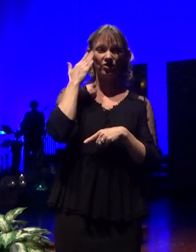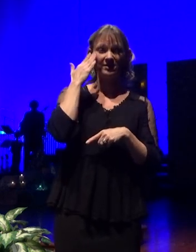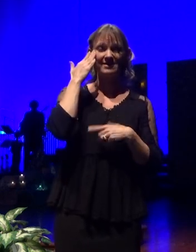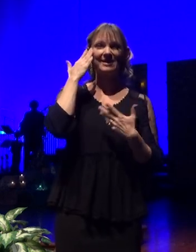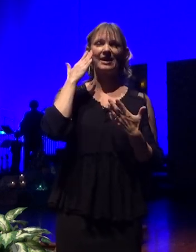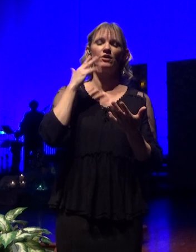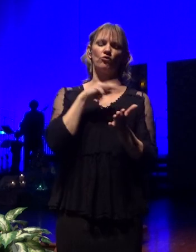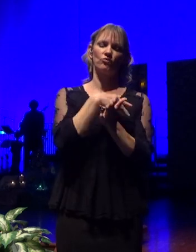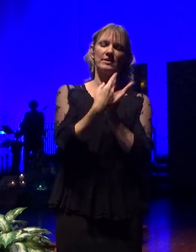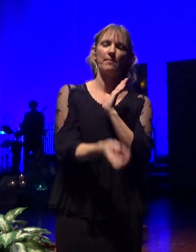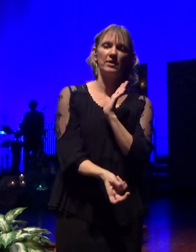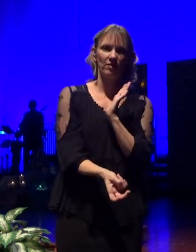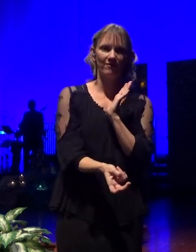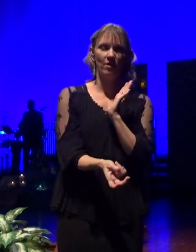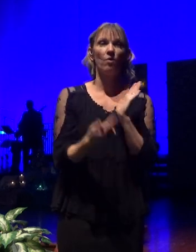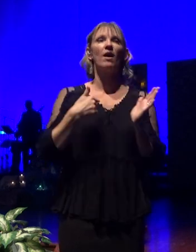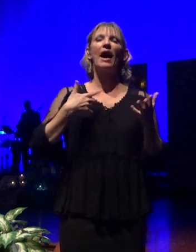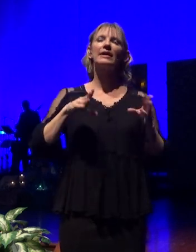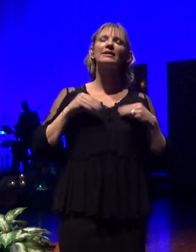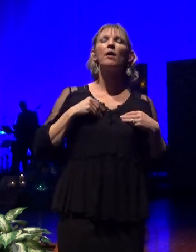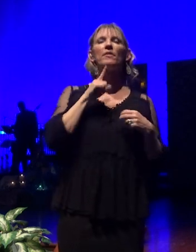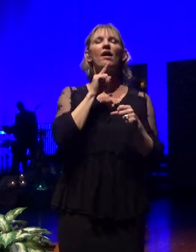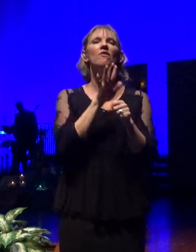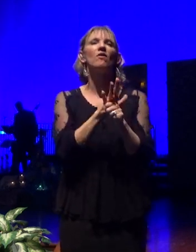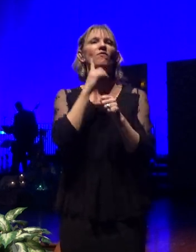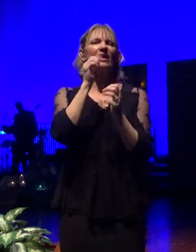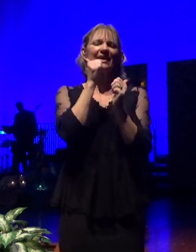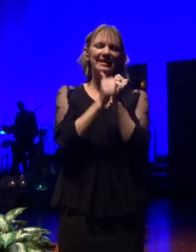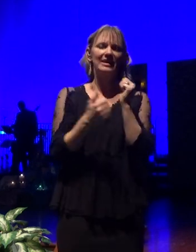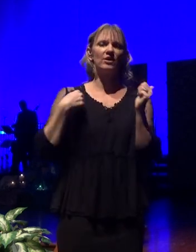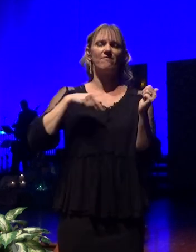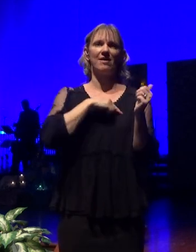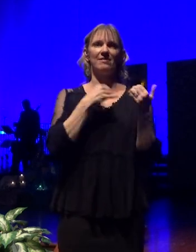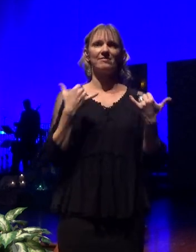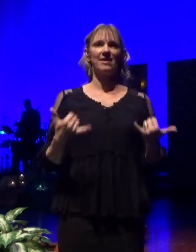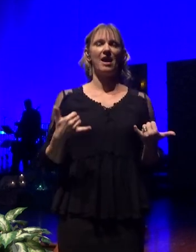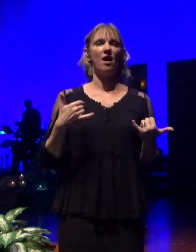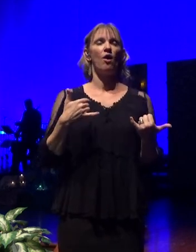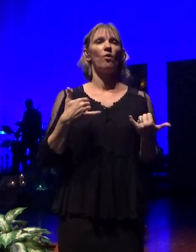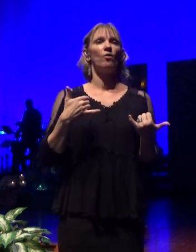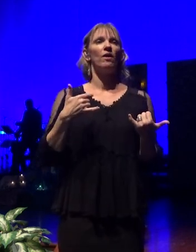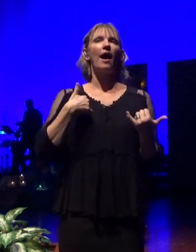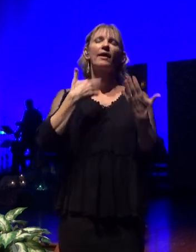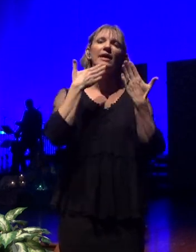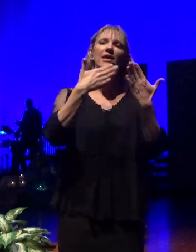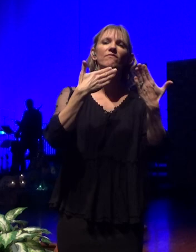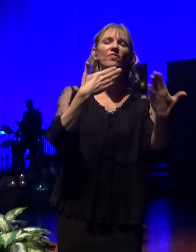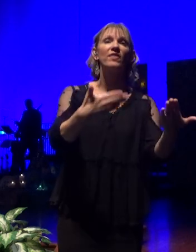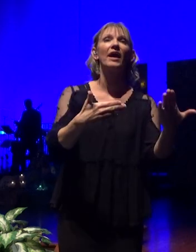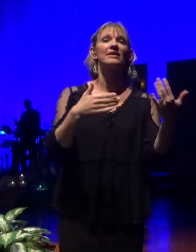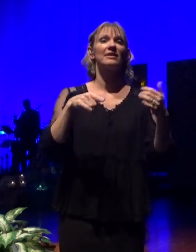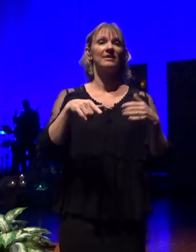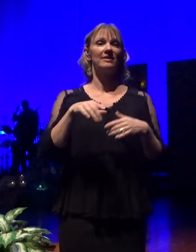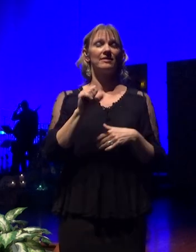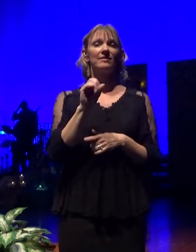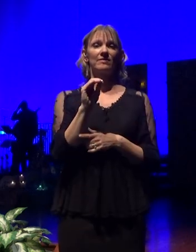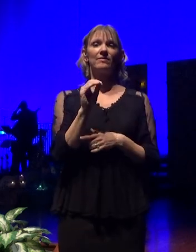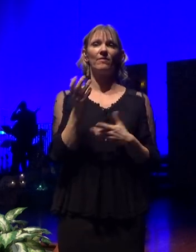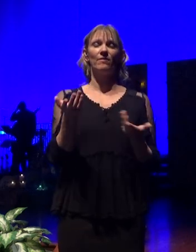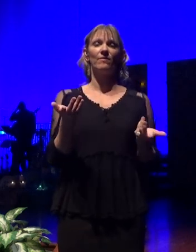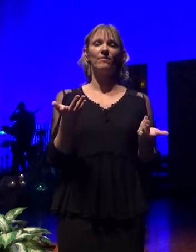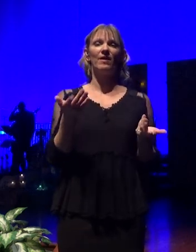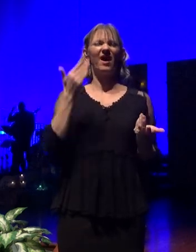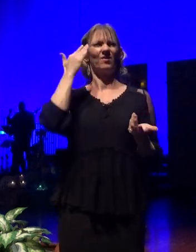flow. I accept and affirm this for each one of us now as I give thanks that this is so. I know